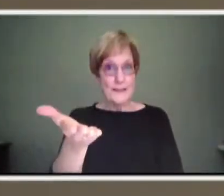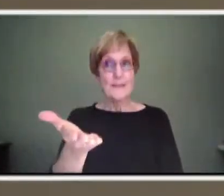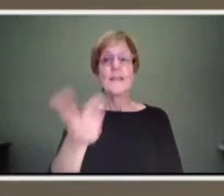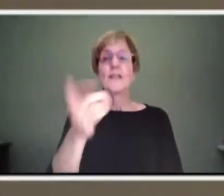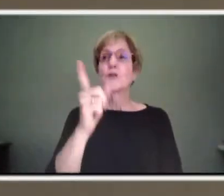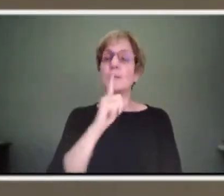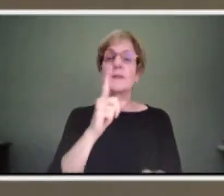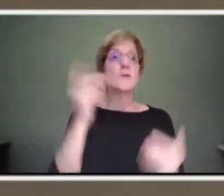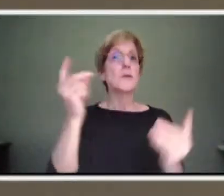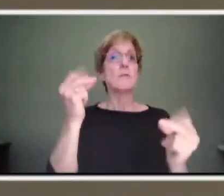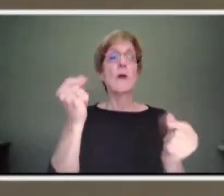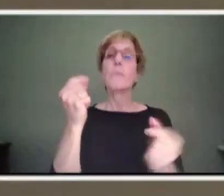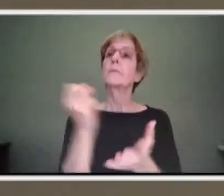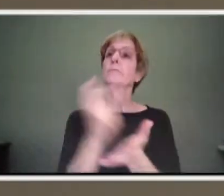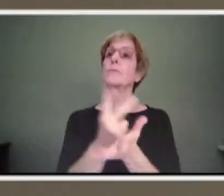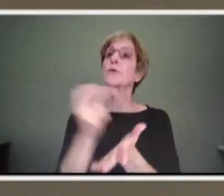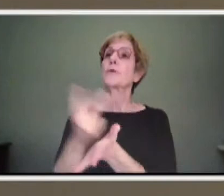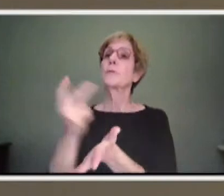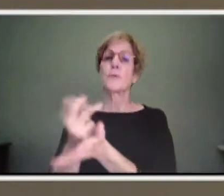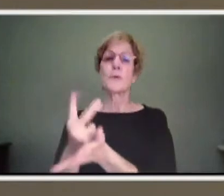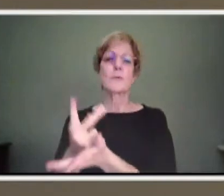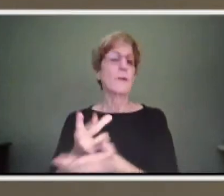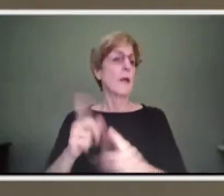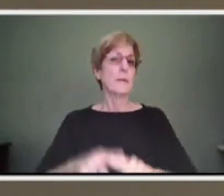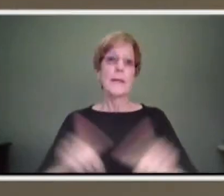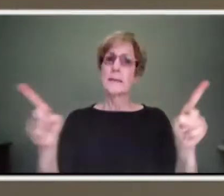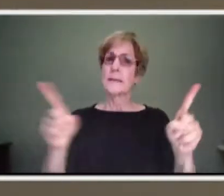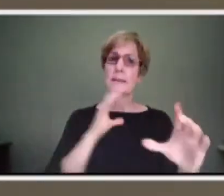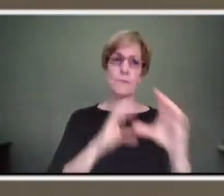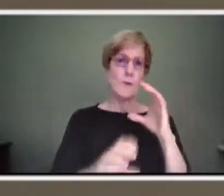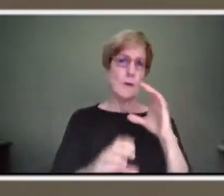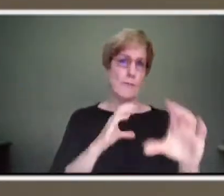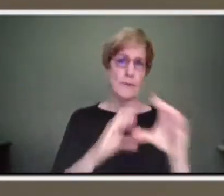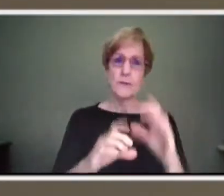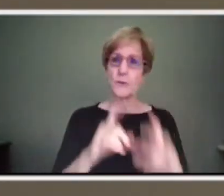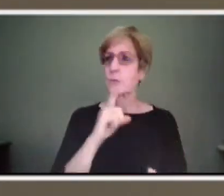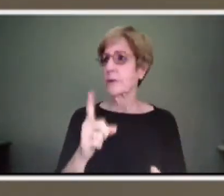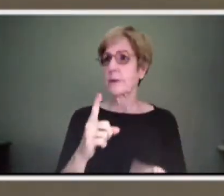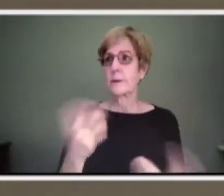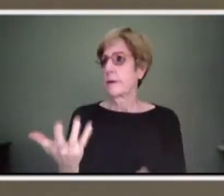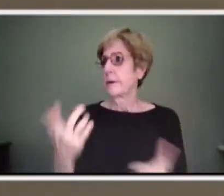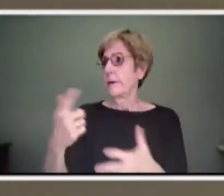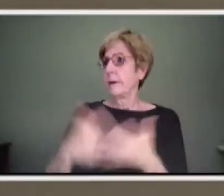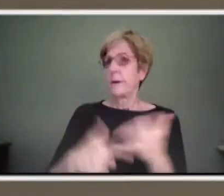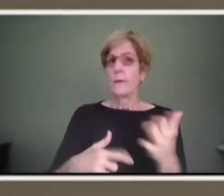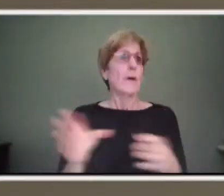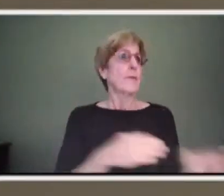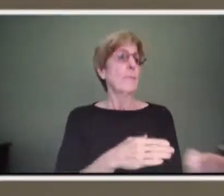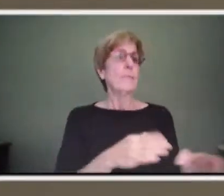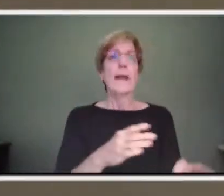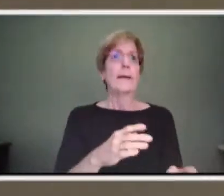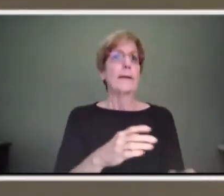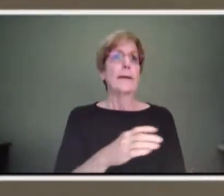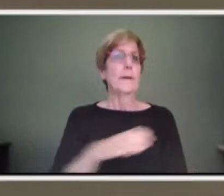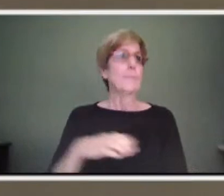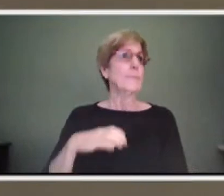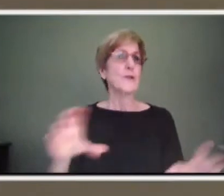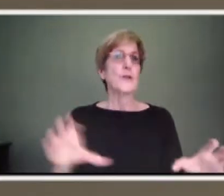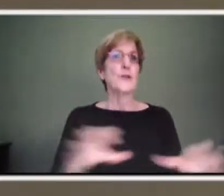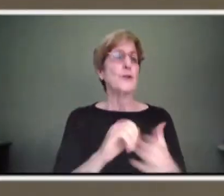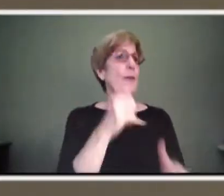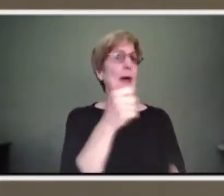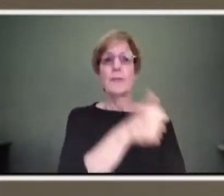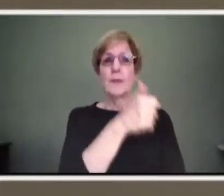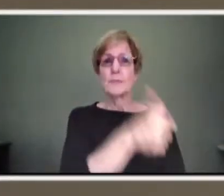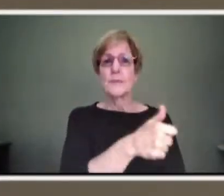stamped, then that is a completely different conversation, and there is really no need. The planning commission could do that all on their own. So I